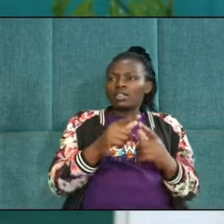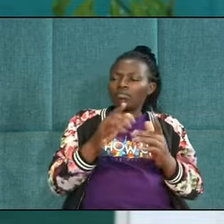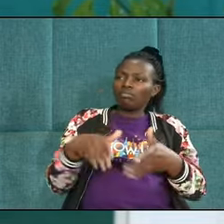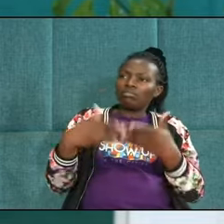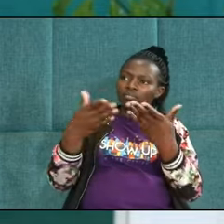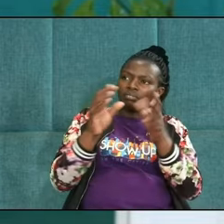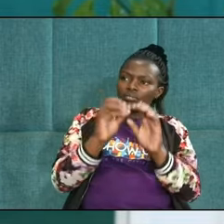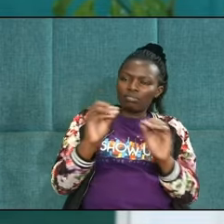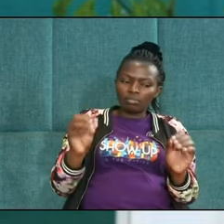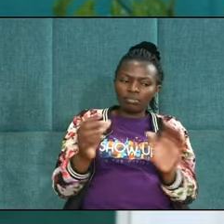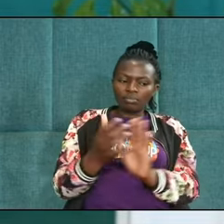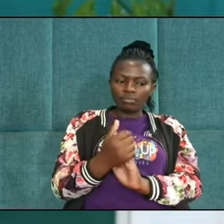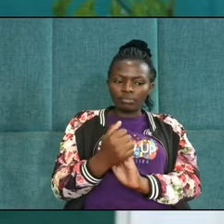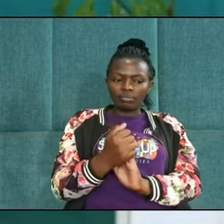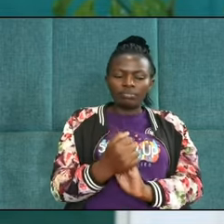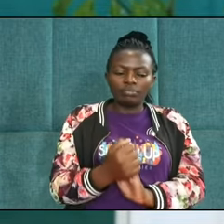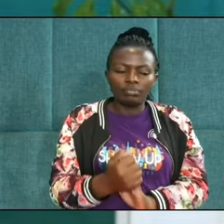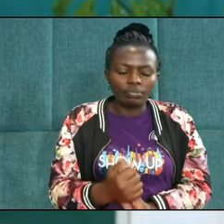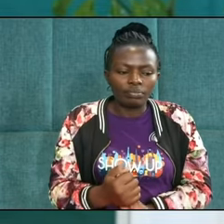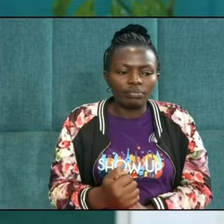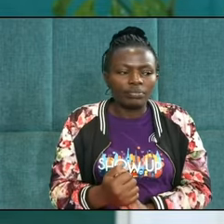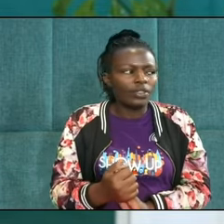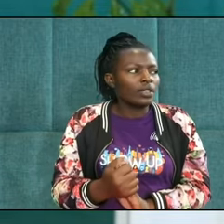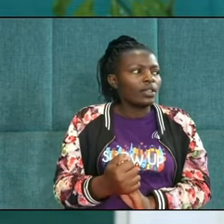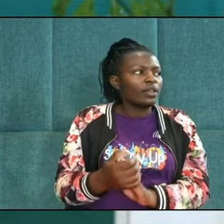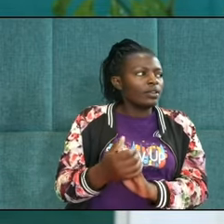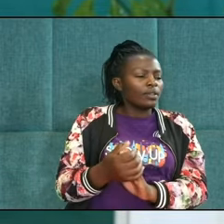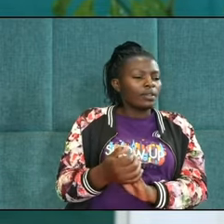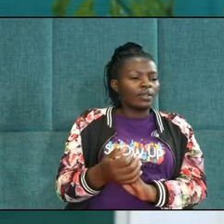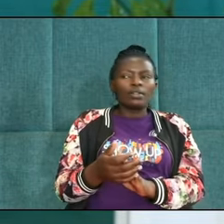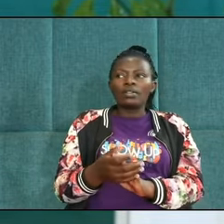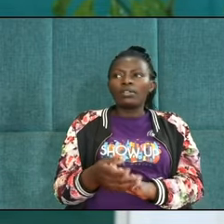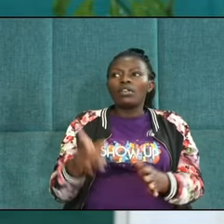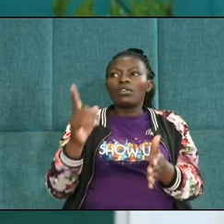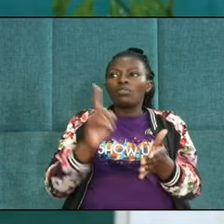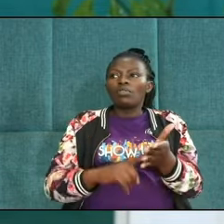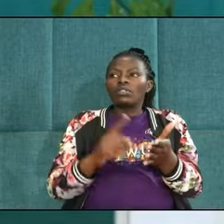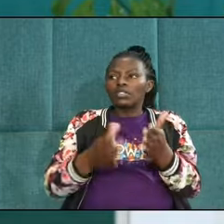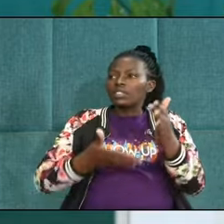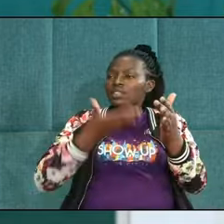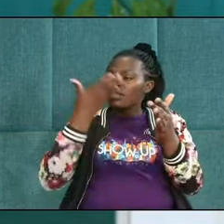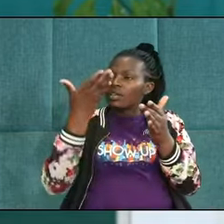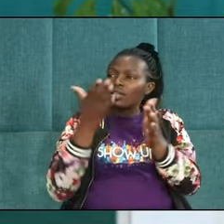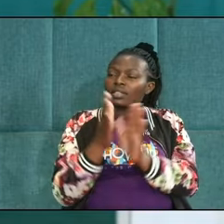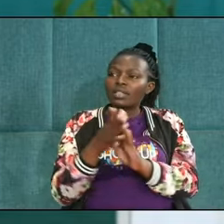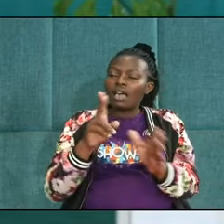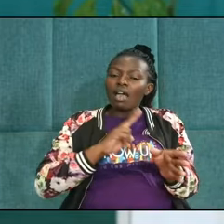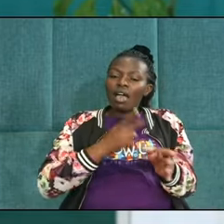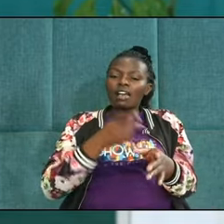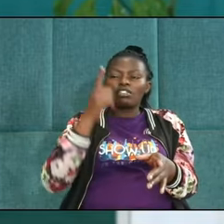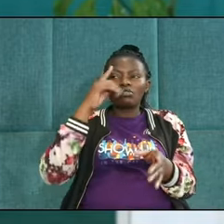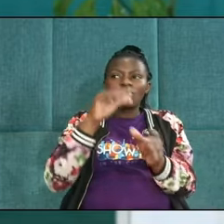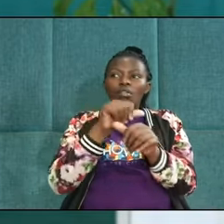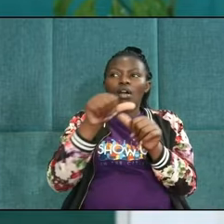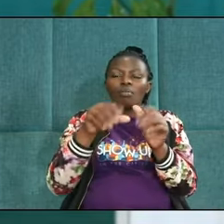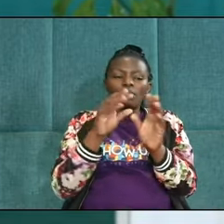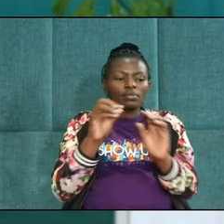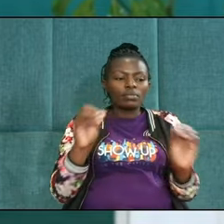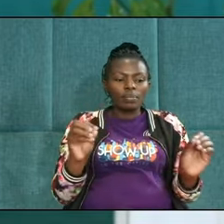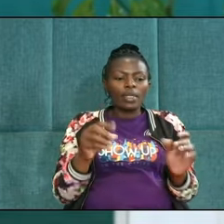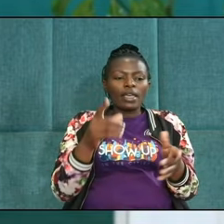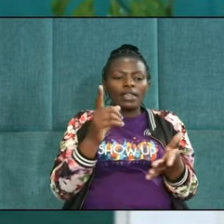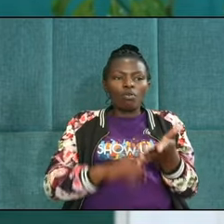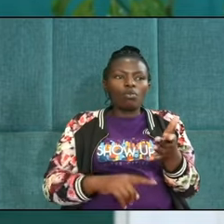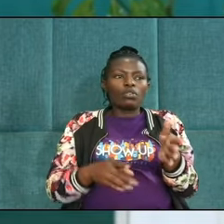last year I told you that this curse is the blank check curse. We don't know what is in the curse. And don't be afraid of this, but this is what God is